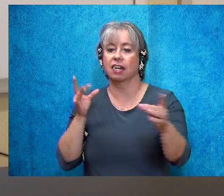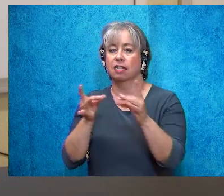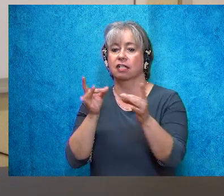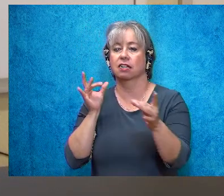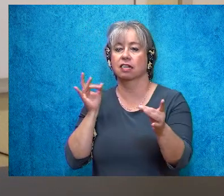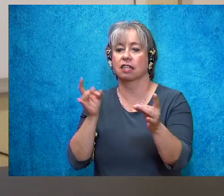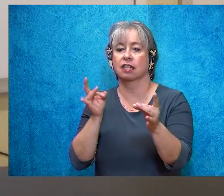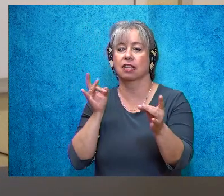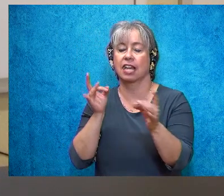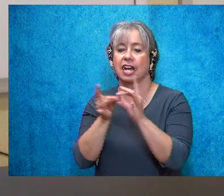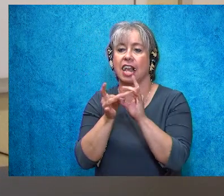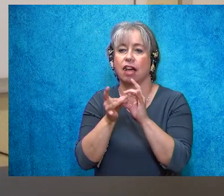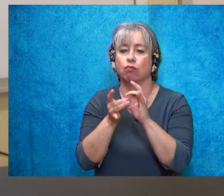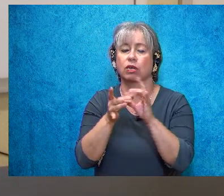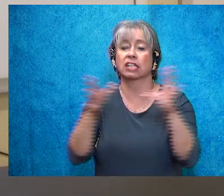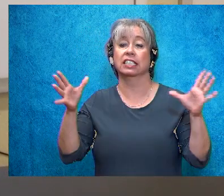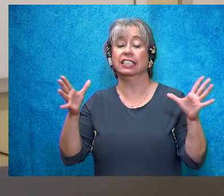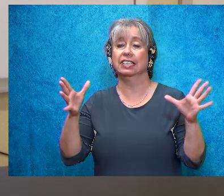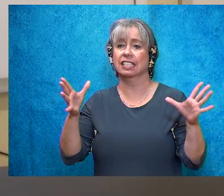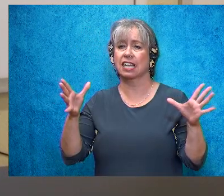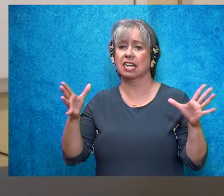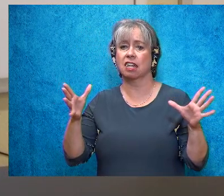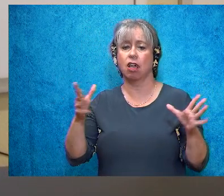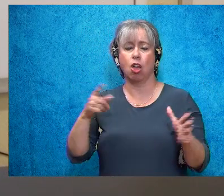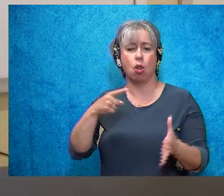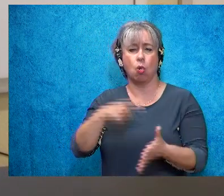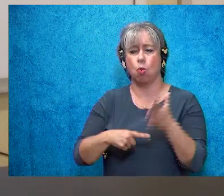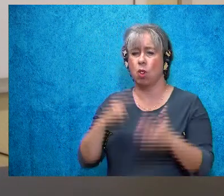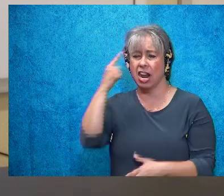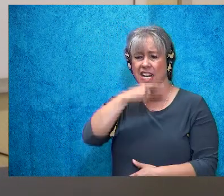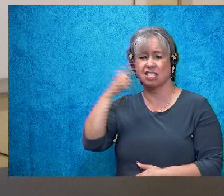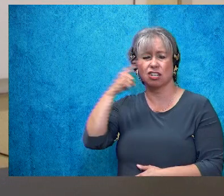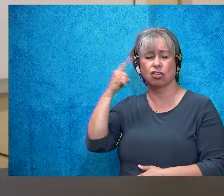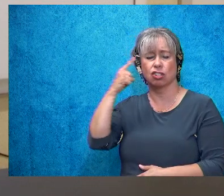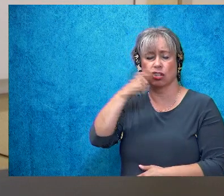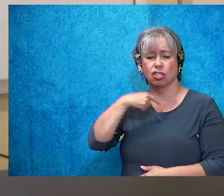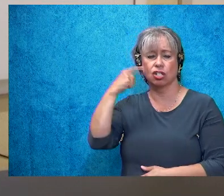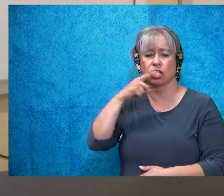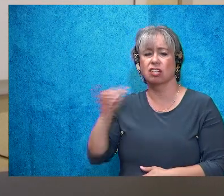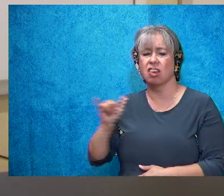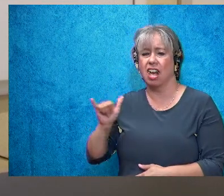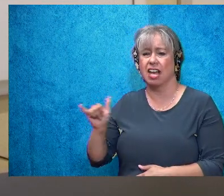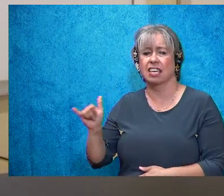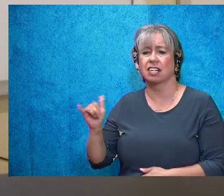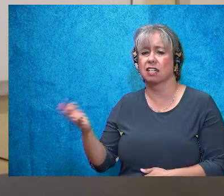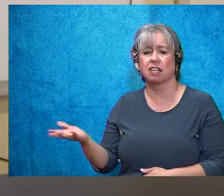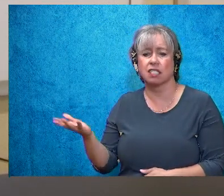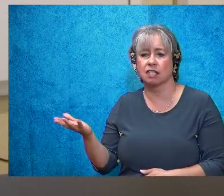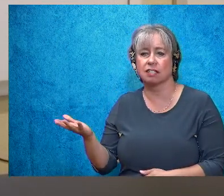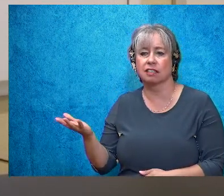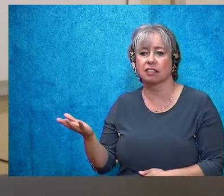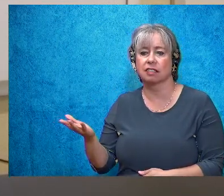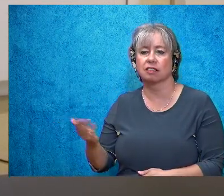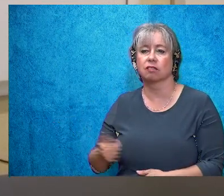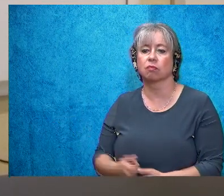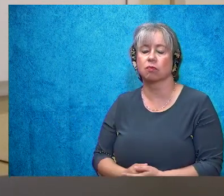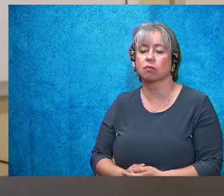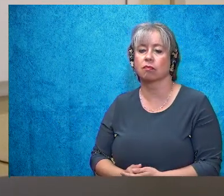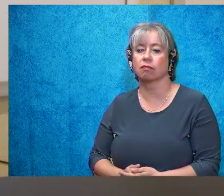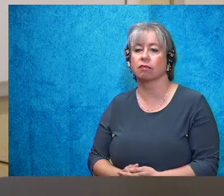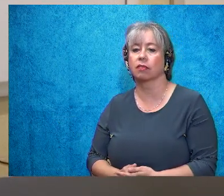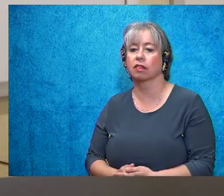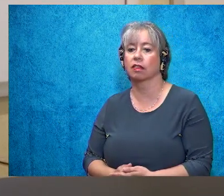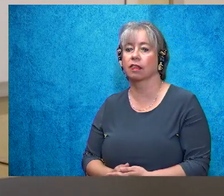would that look like? Let's think about our last slide. If I'm storing potential energy, I can convert